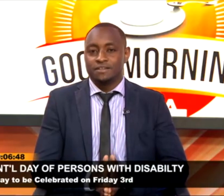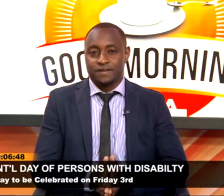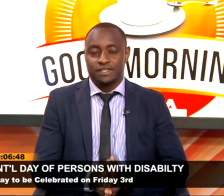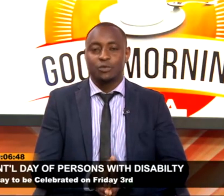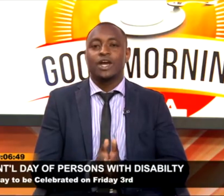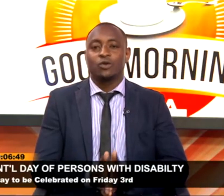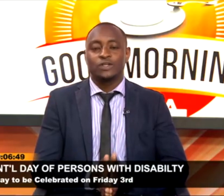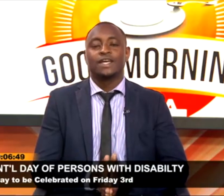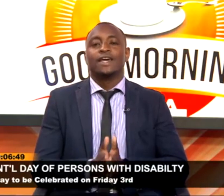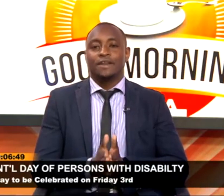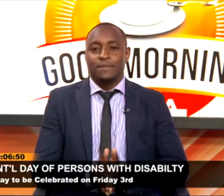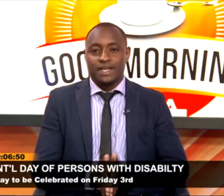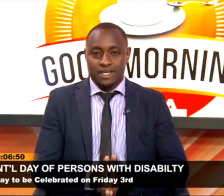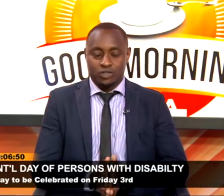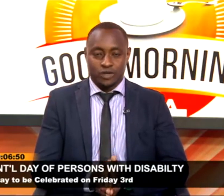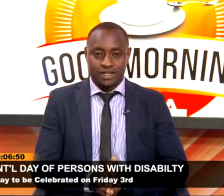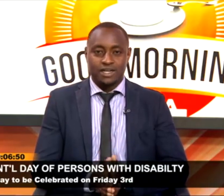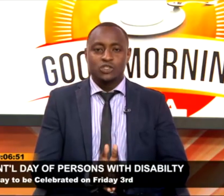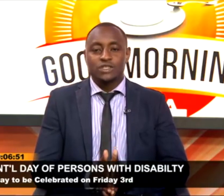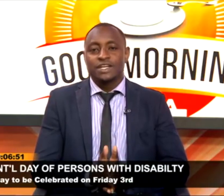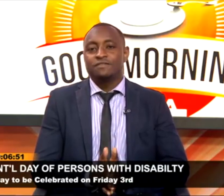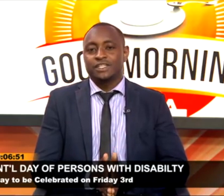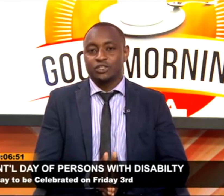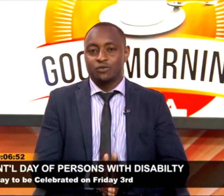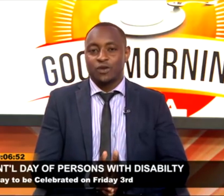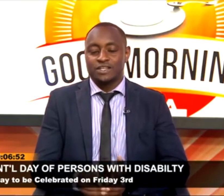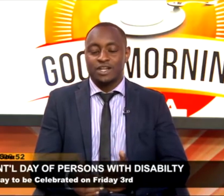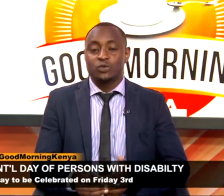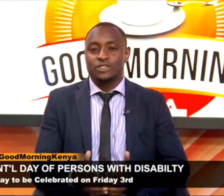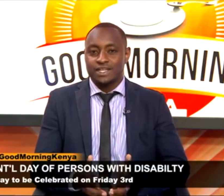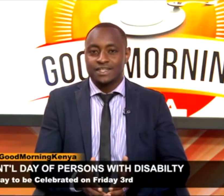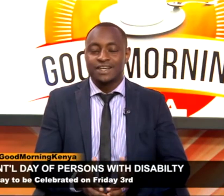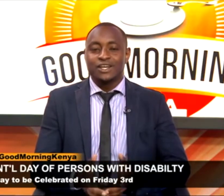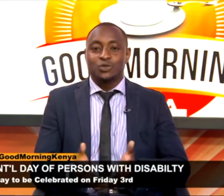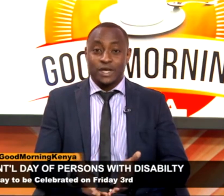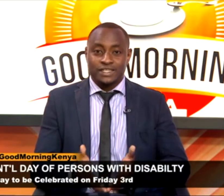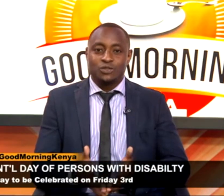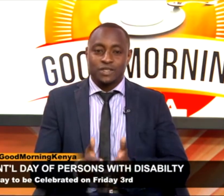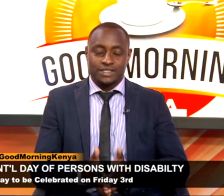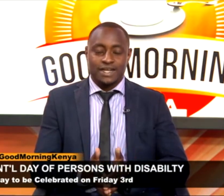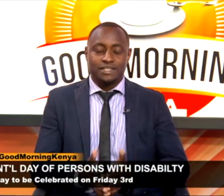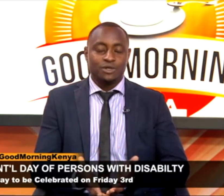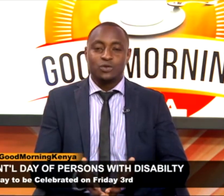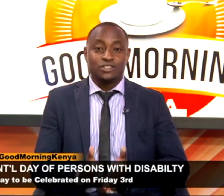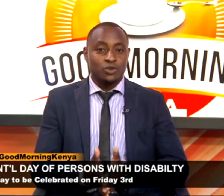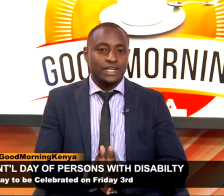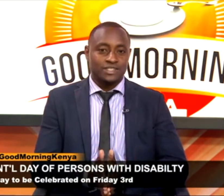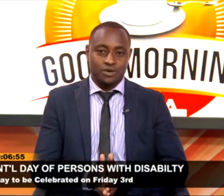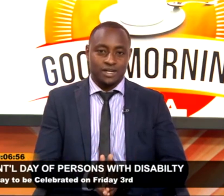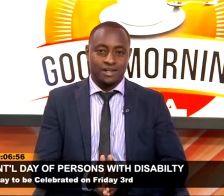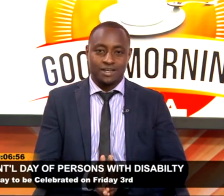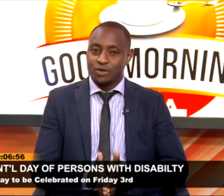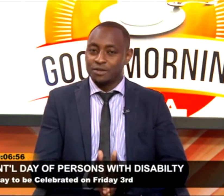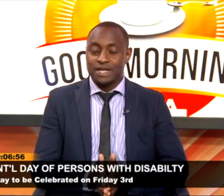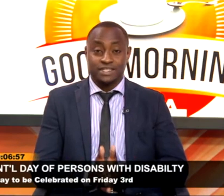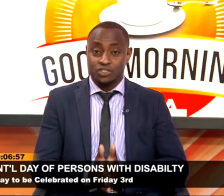remain indifferent. We cannot remain ignorant. So it's an invitation for us now to start to enter into this reality, because it's not an